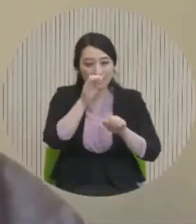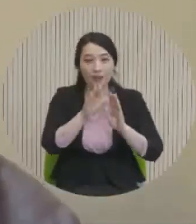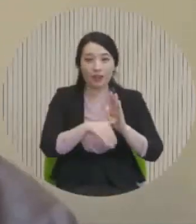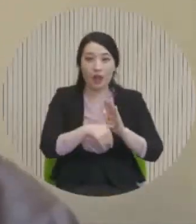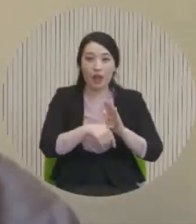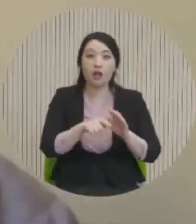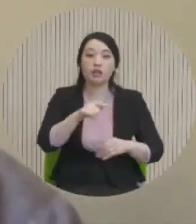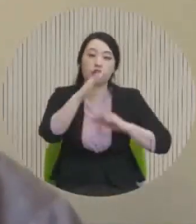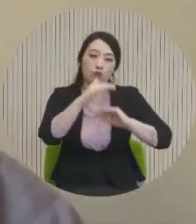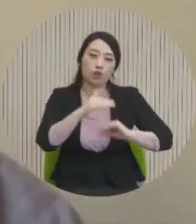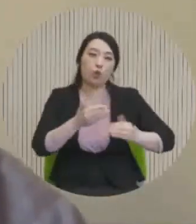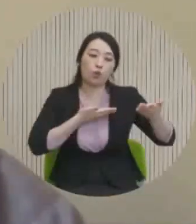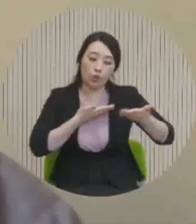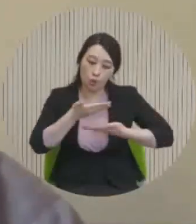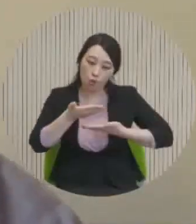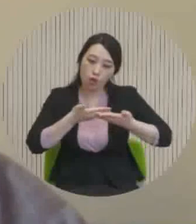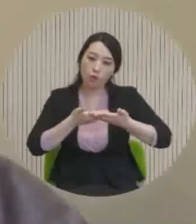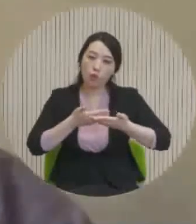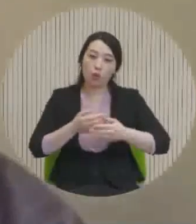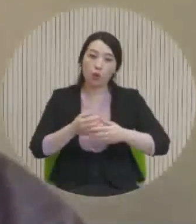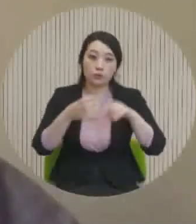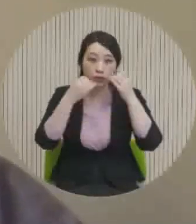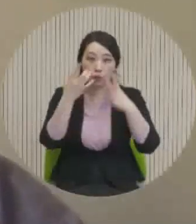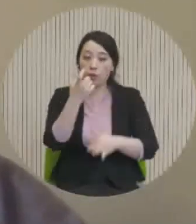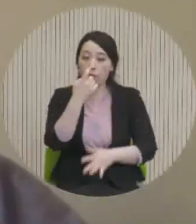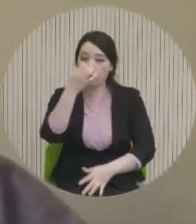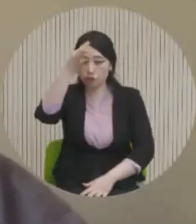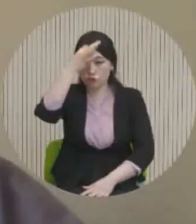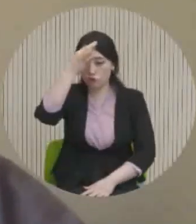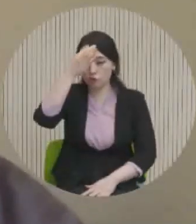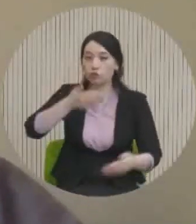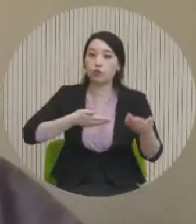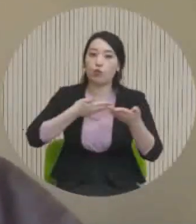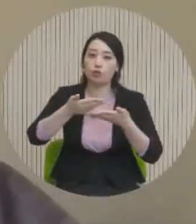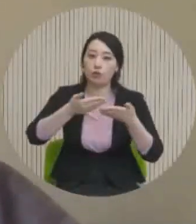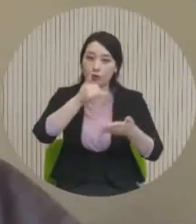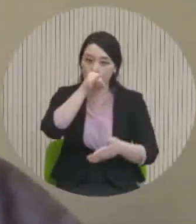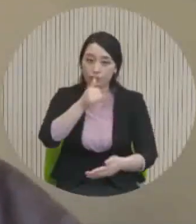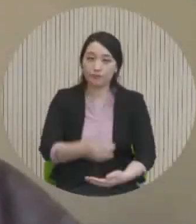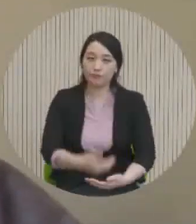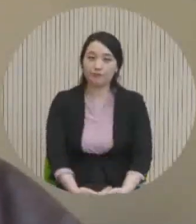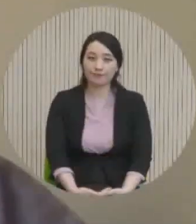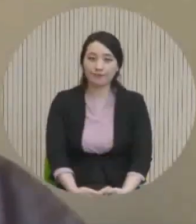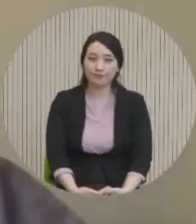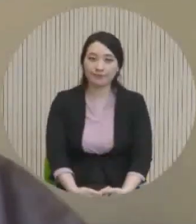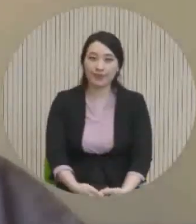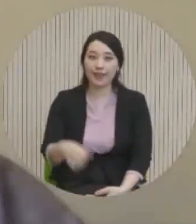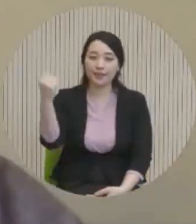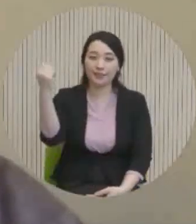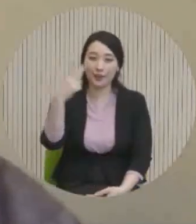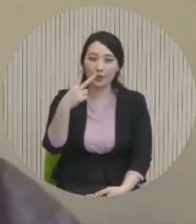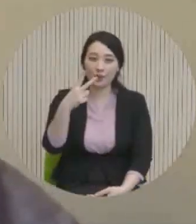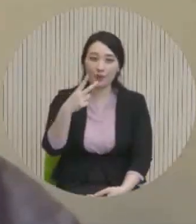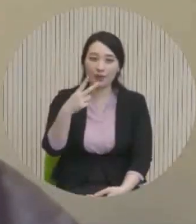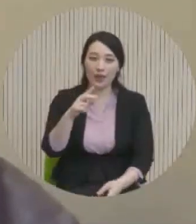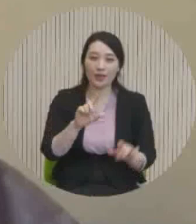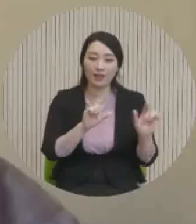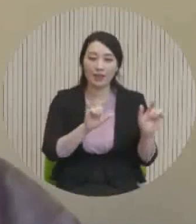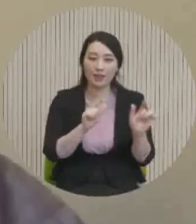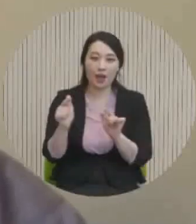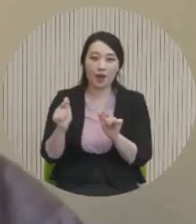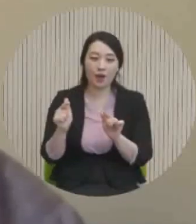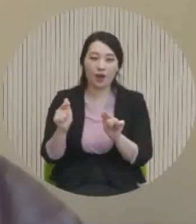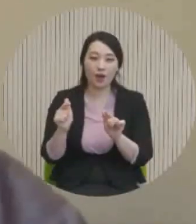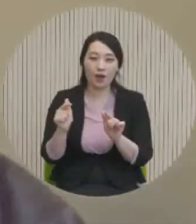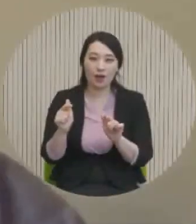technologies and stuff. But also we attend to different kind of training programs provided by